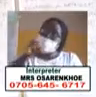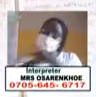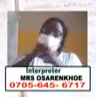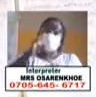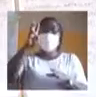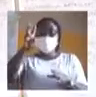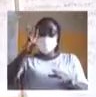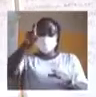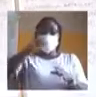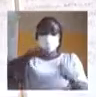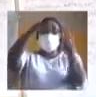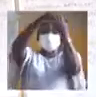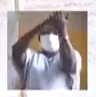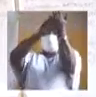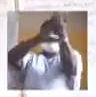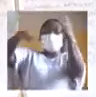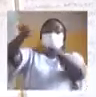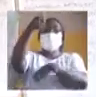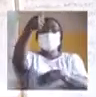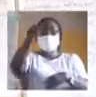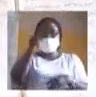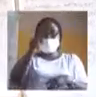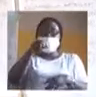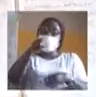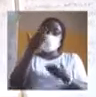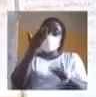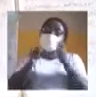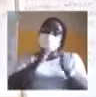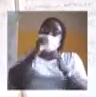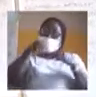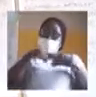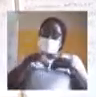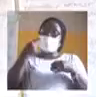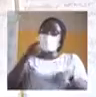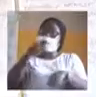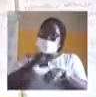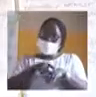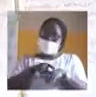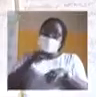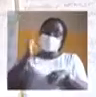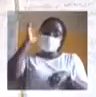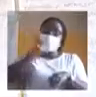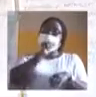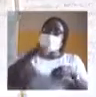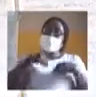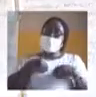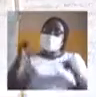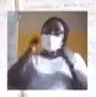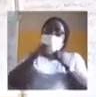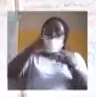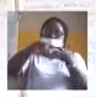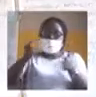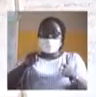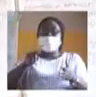not attract extra marks. Secondly, when an examiner in an examination situation asks you to